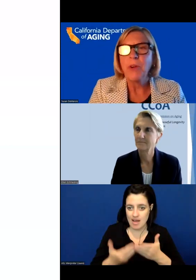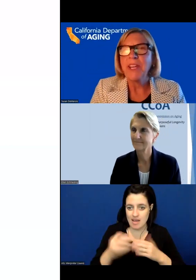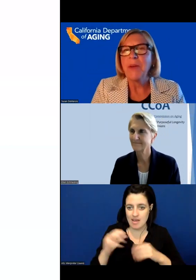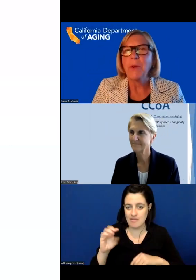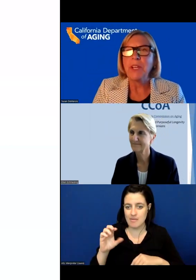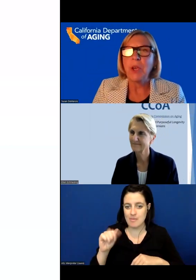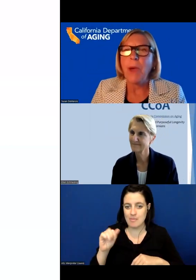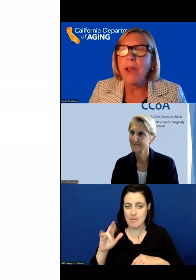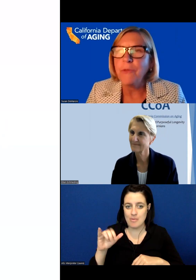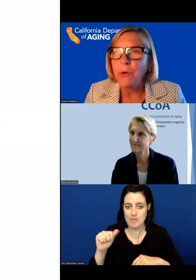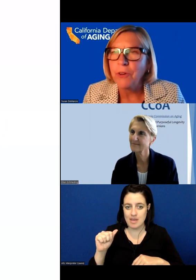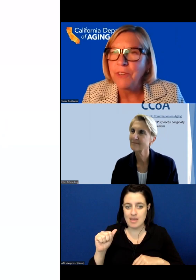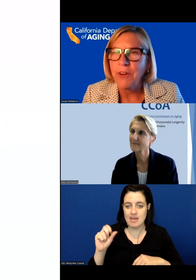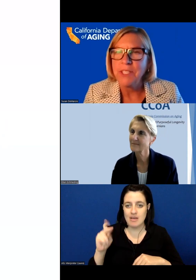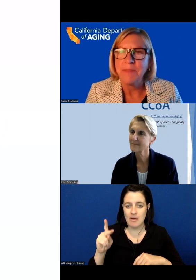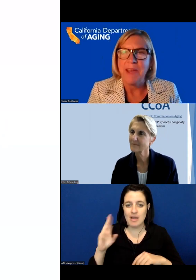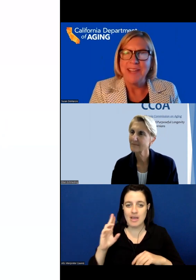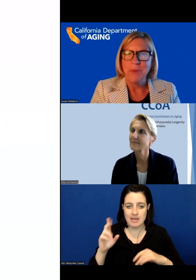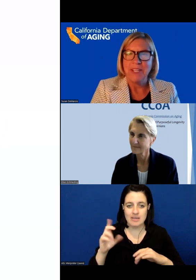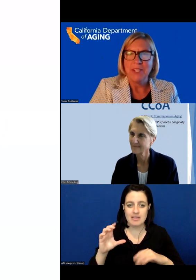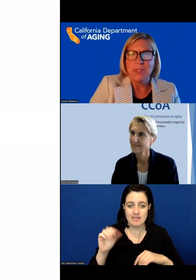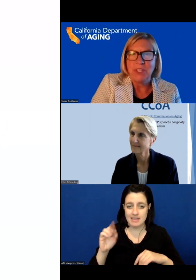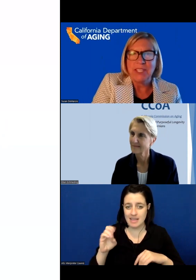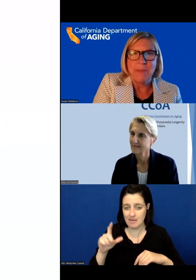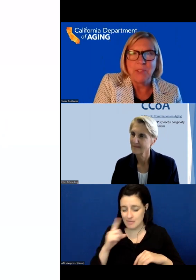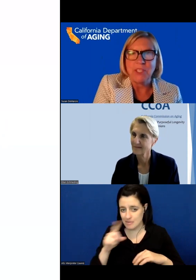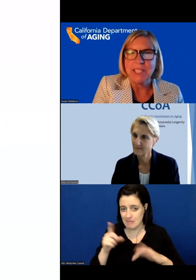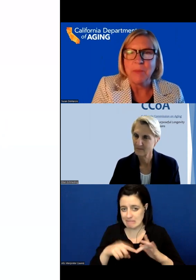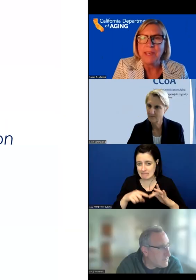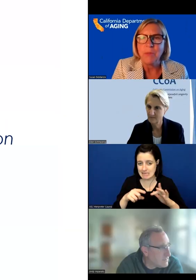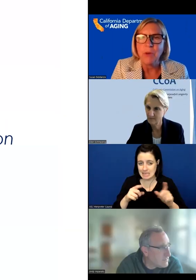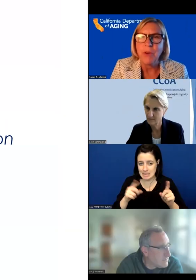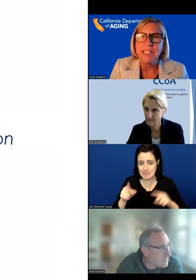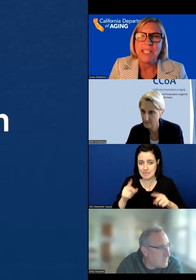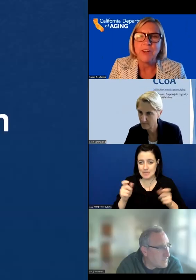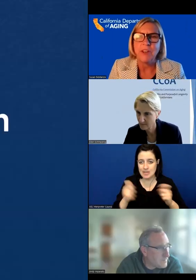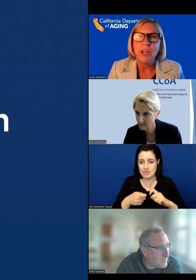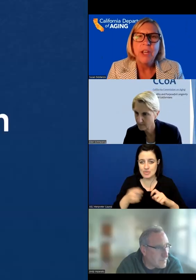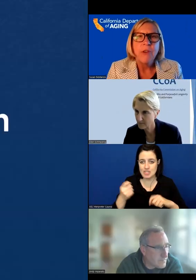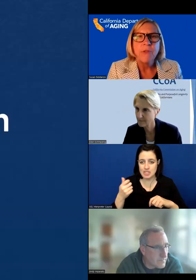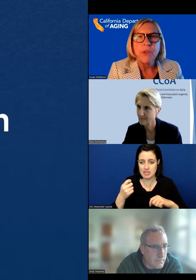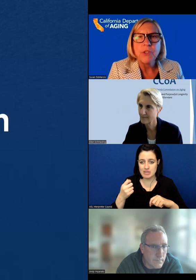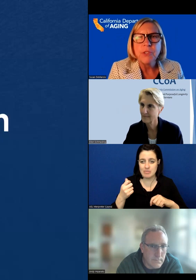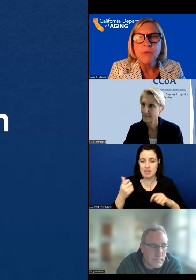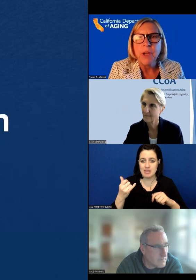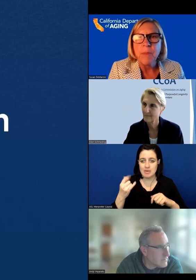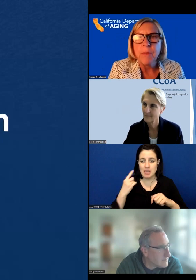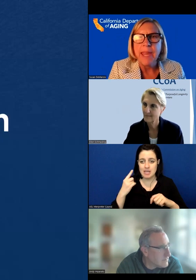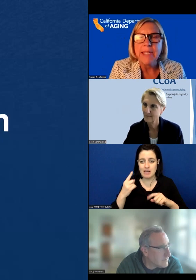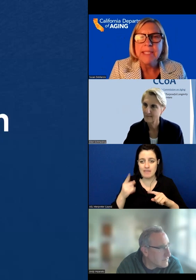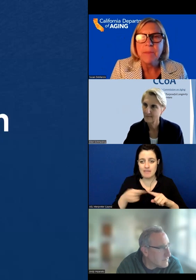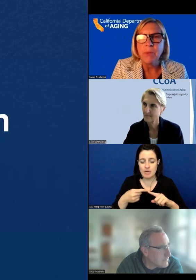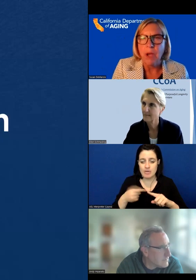Oh, we're gonna go out of order if Carol doesn't mind. We're gonna switch things up just a little bit, and we're going to hear first